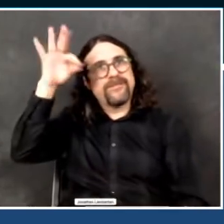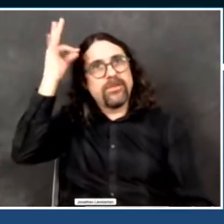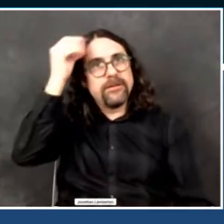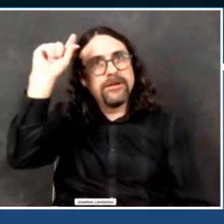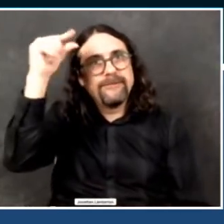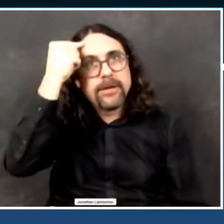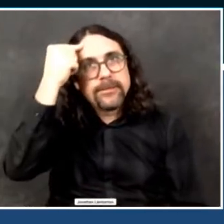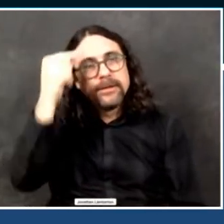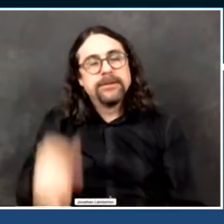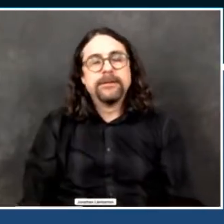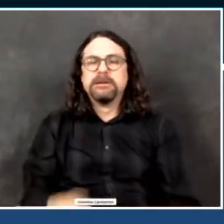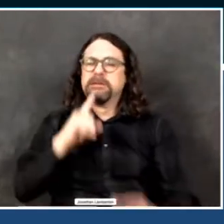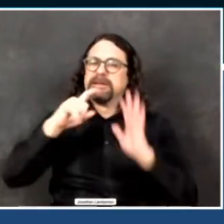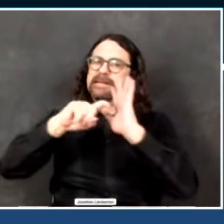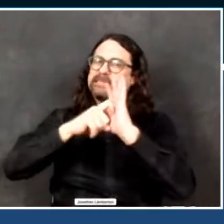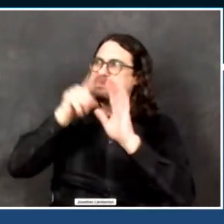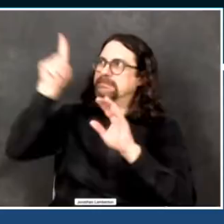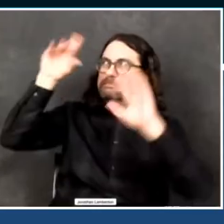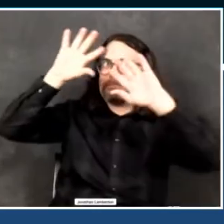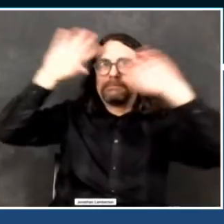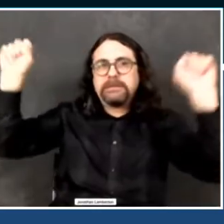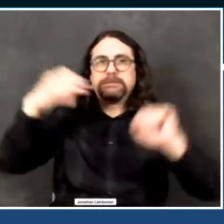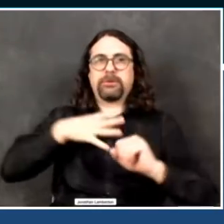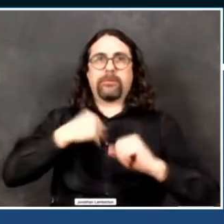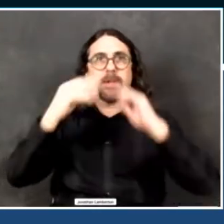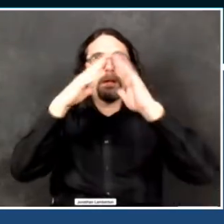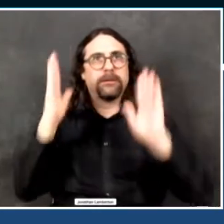A couple of other points.